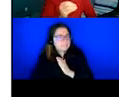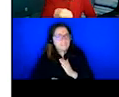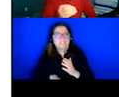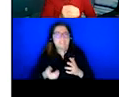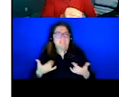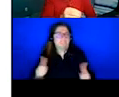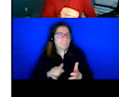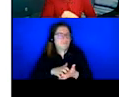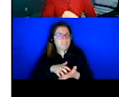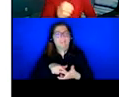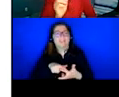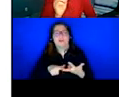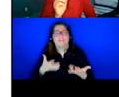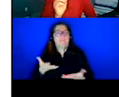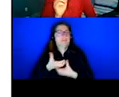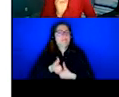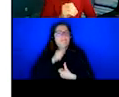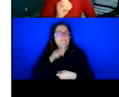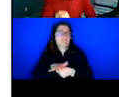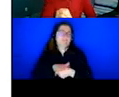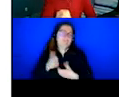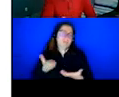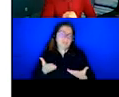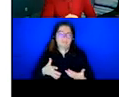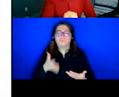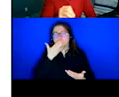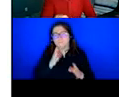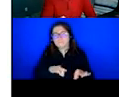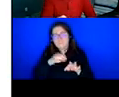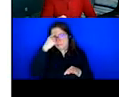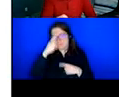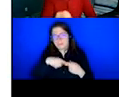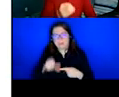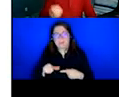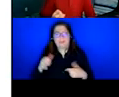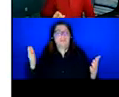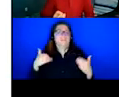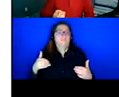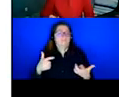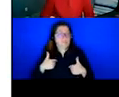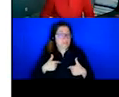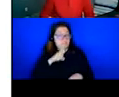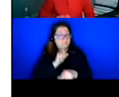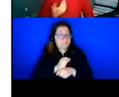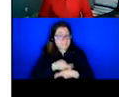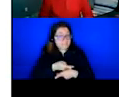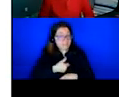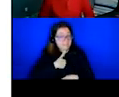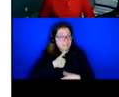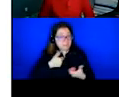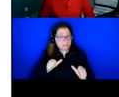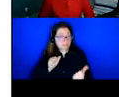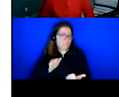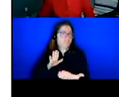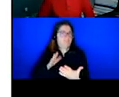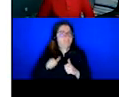good to reflect on those questions as well. And then, am I taking care of myself to address those challenges? So some of the challenges you might have, it's because we're not